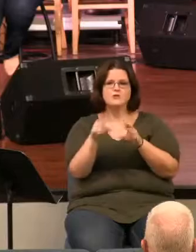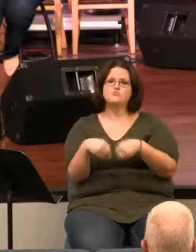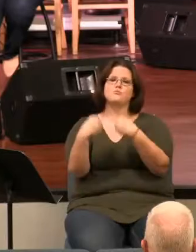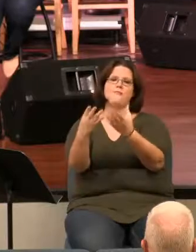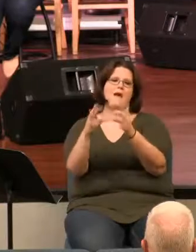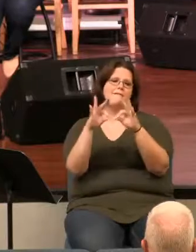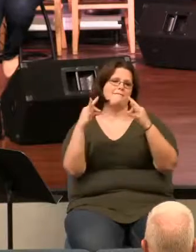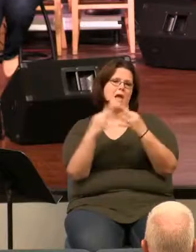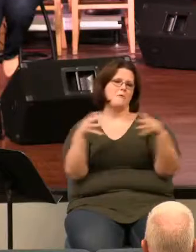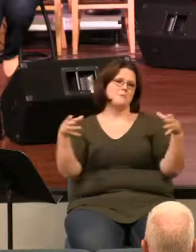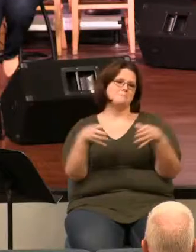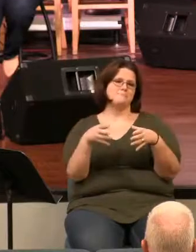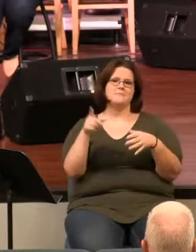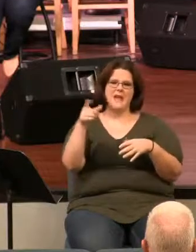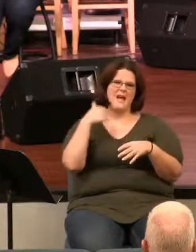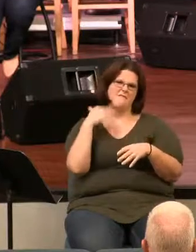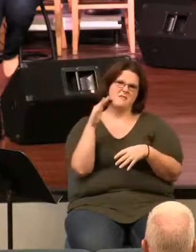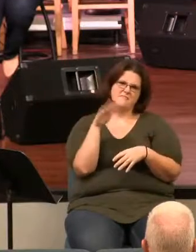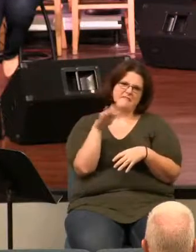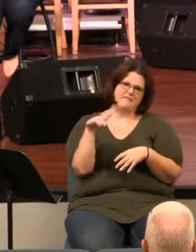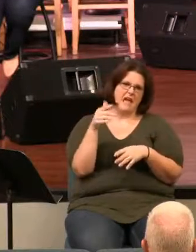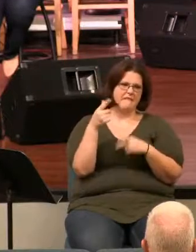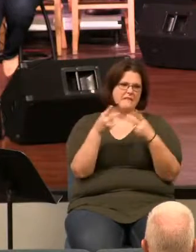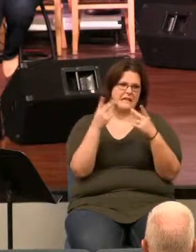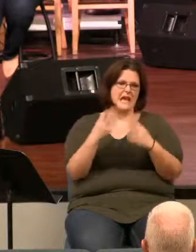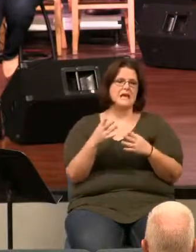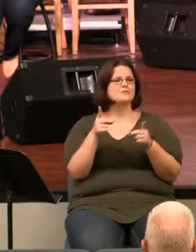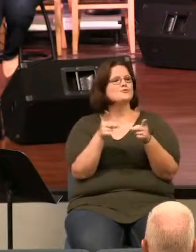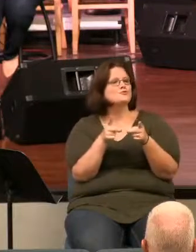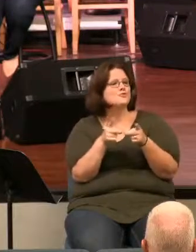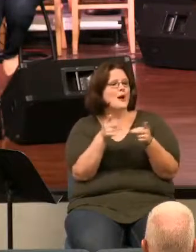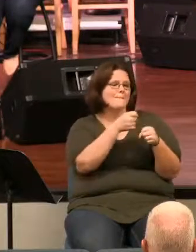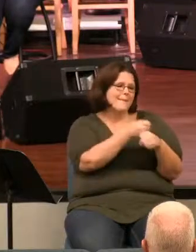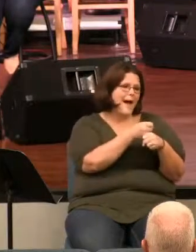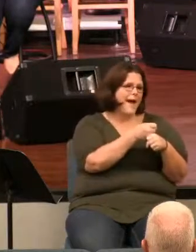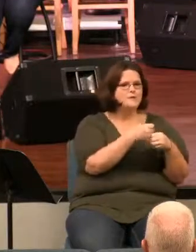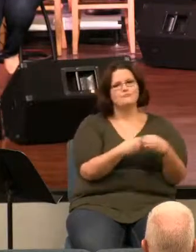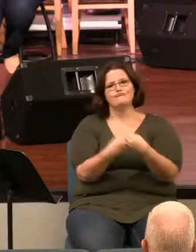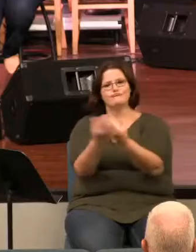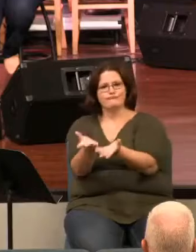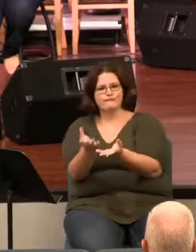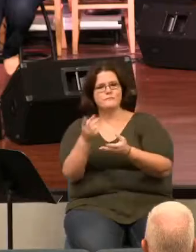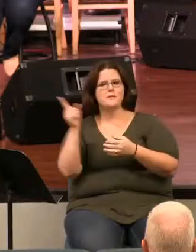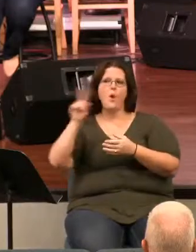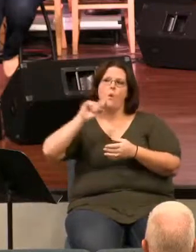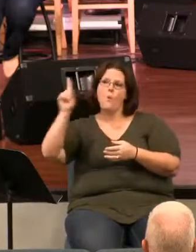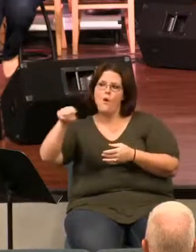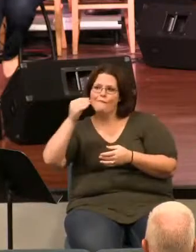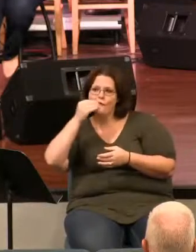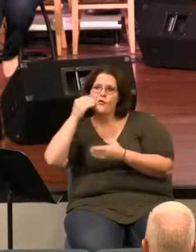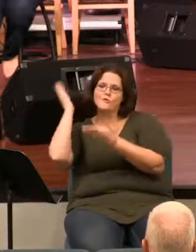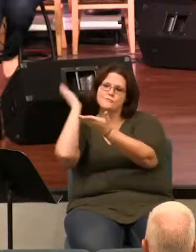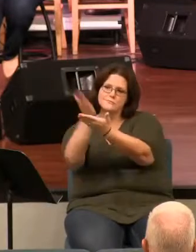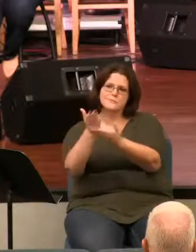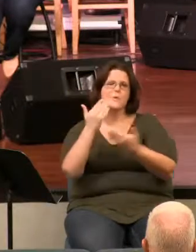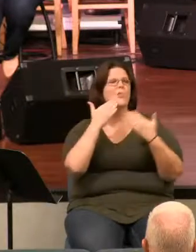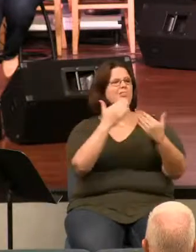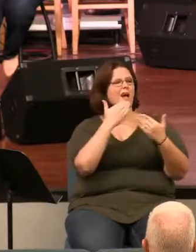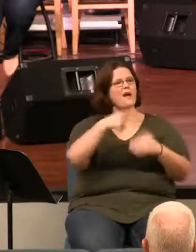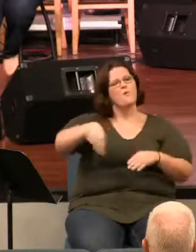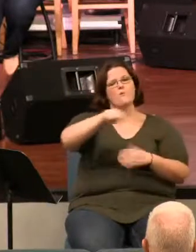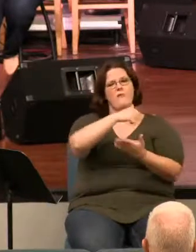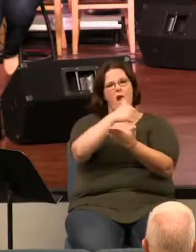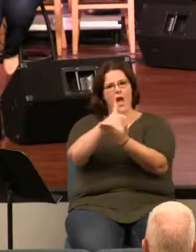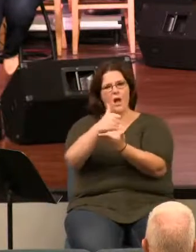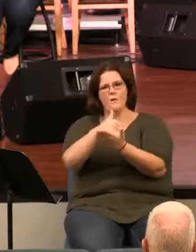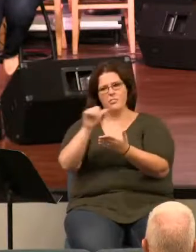who had about 55 guests to have homemade desserts and so forth with the meal that they had already ordered. So just thank you for stepping up. As we go to the